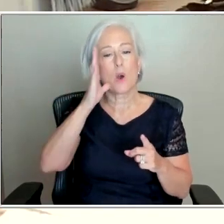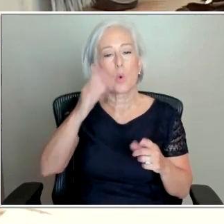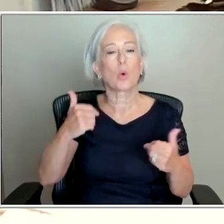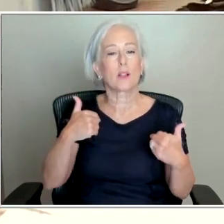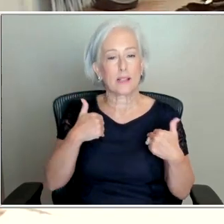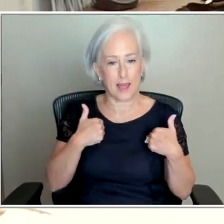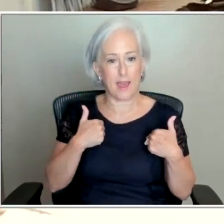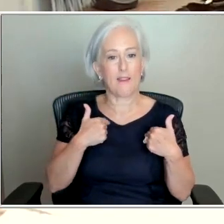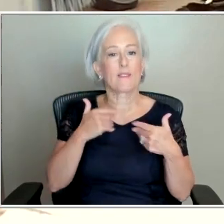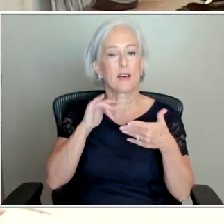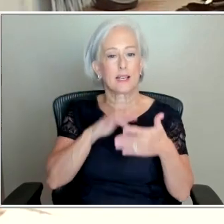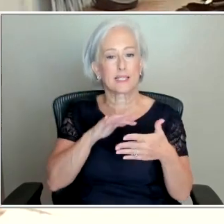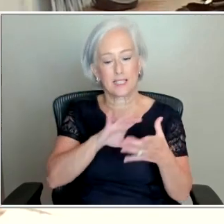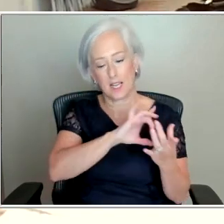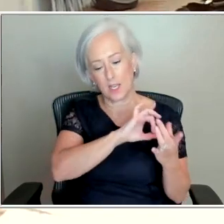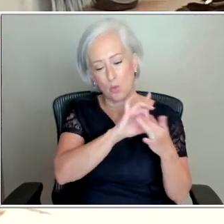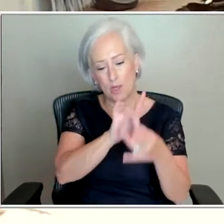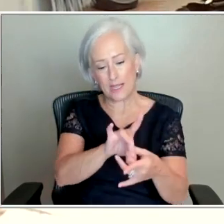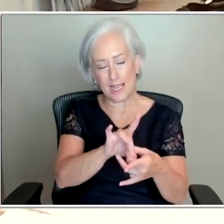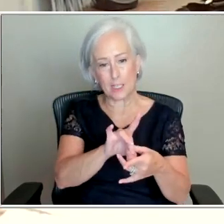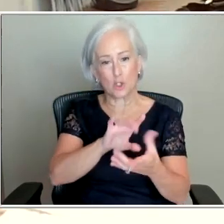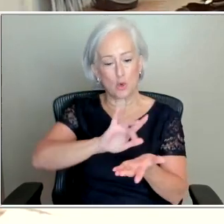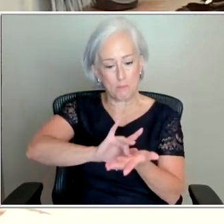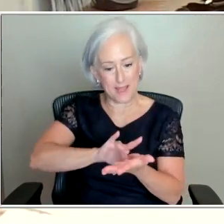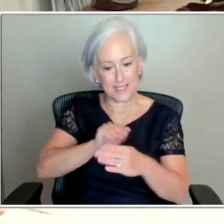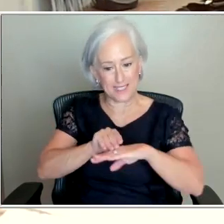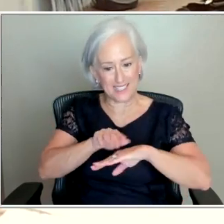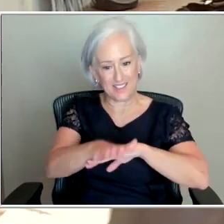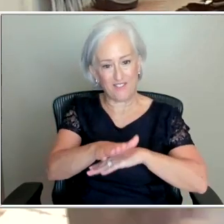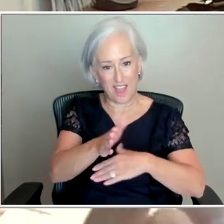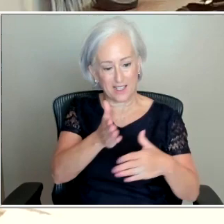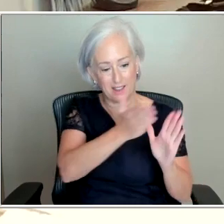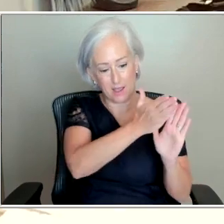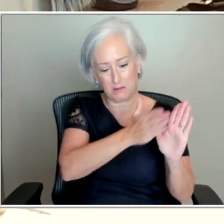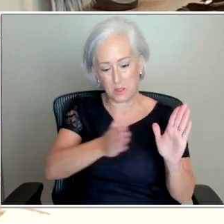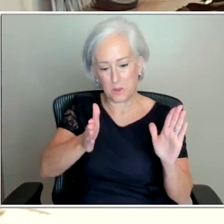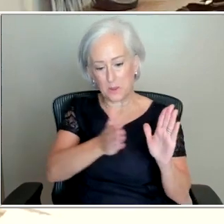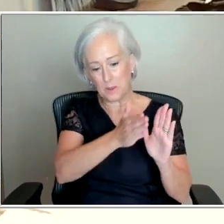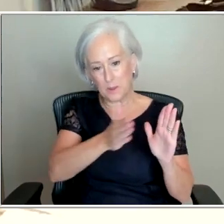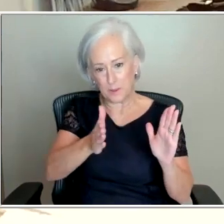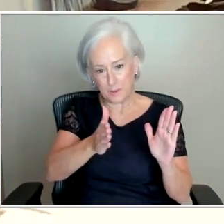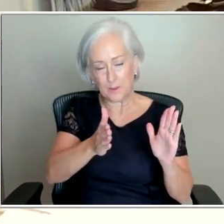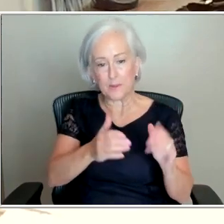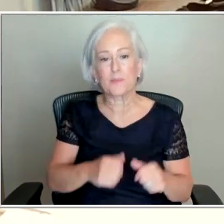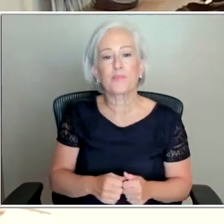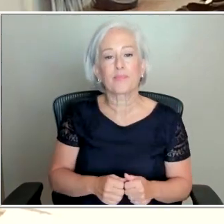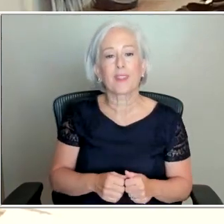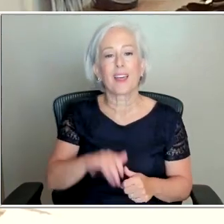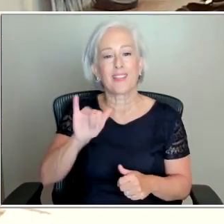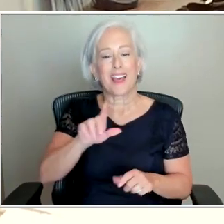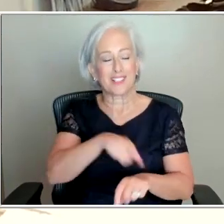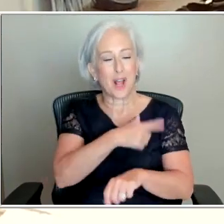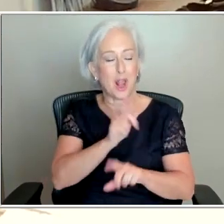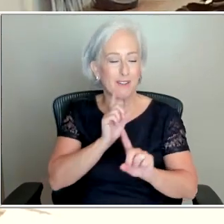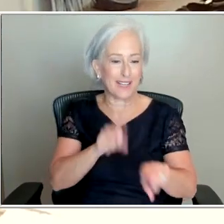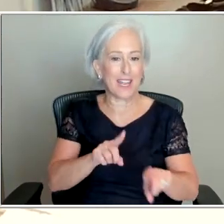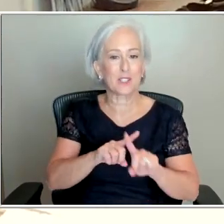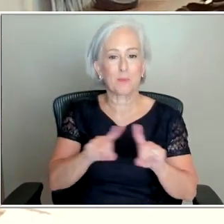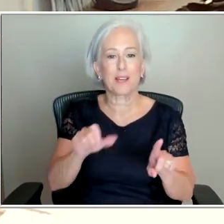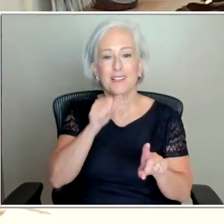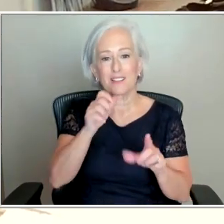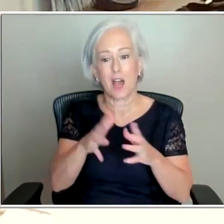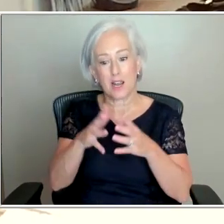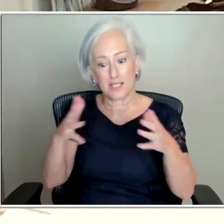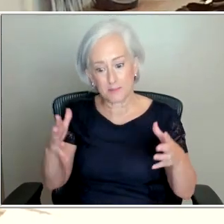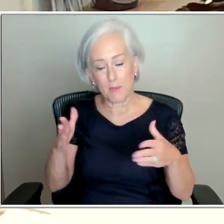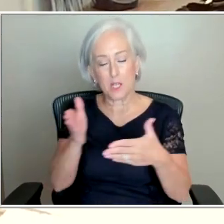looking at drugs in that stage. So that's a longer answer. So not as much in moderate stage Alzheimer's disease, but